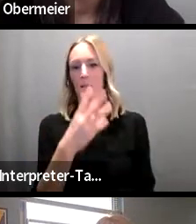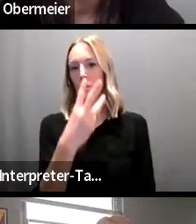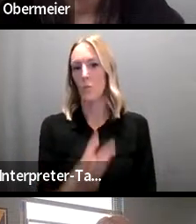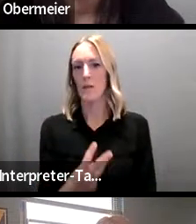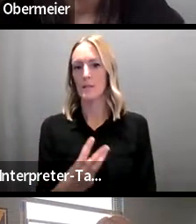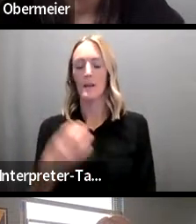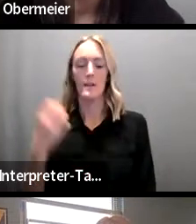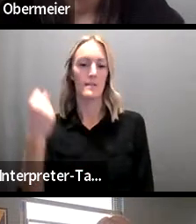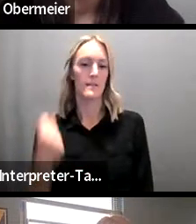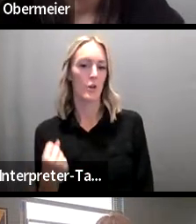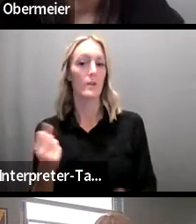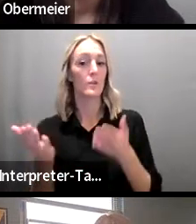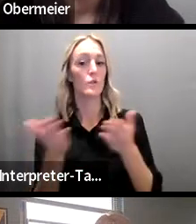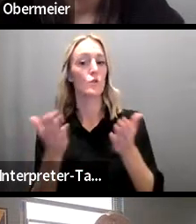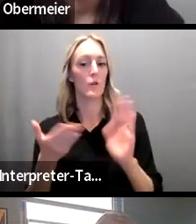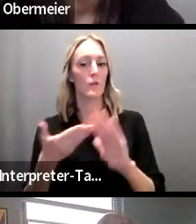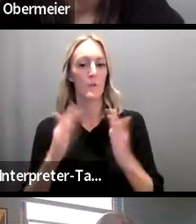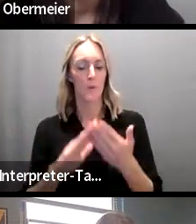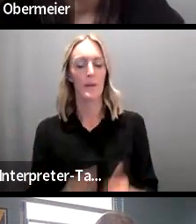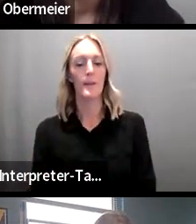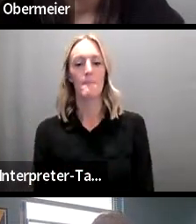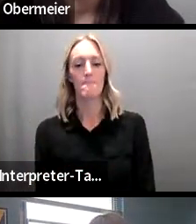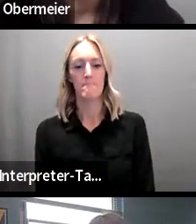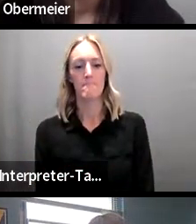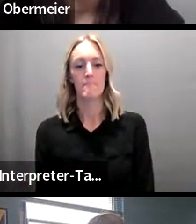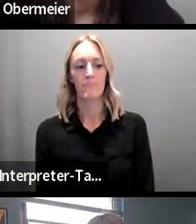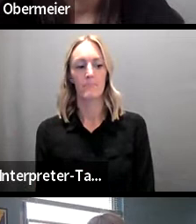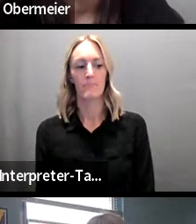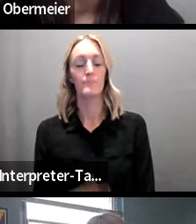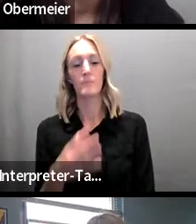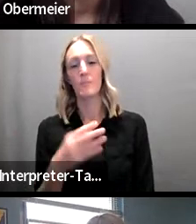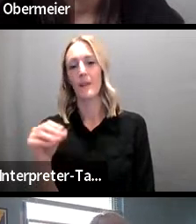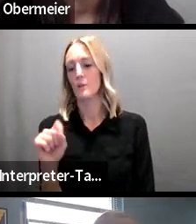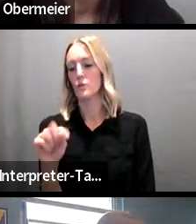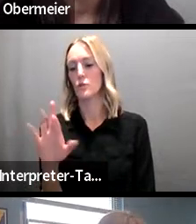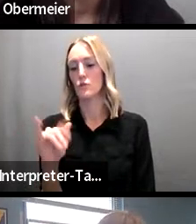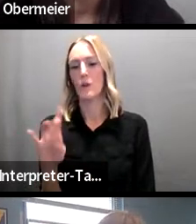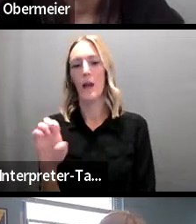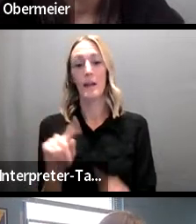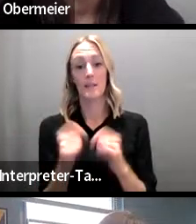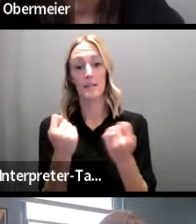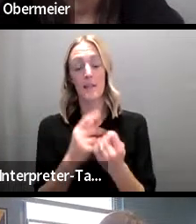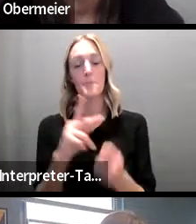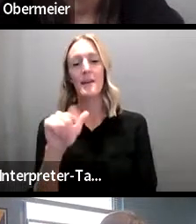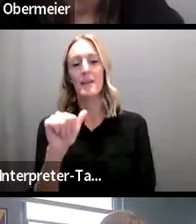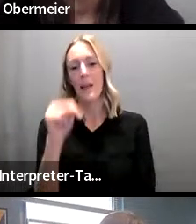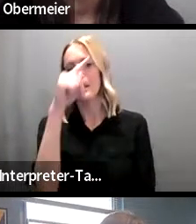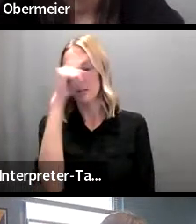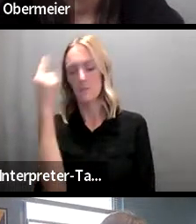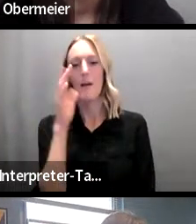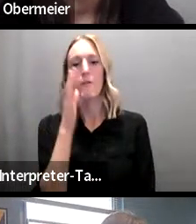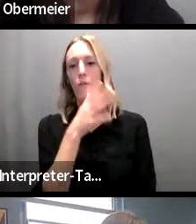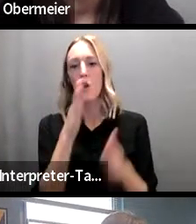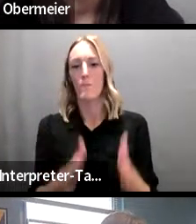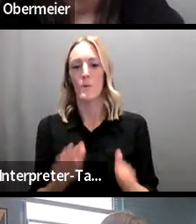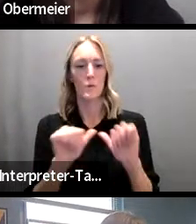Saturdays to serve our community. And our strike team is the Kansas Black Farmers Association.